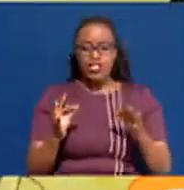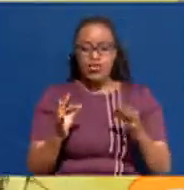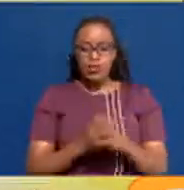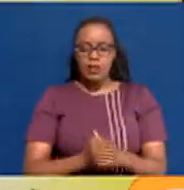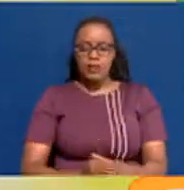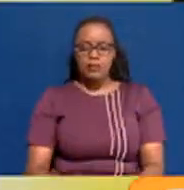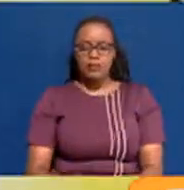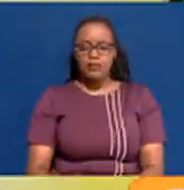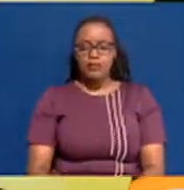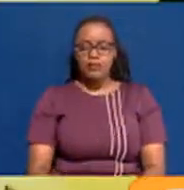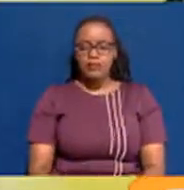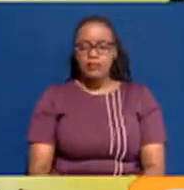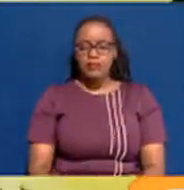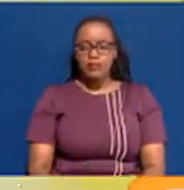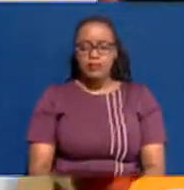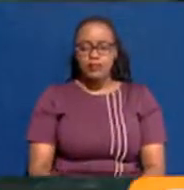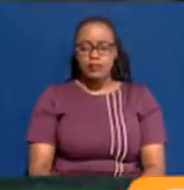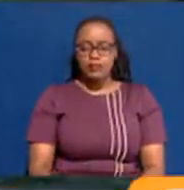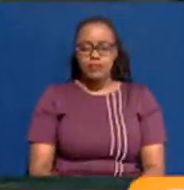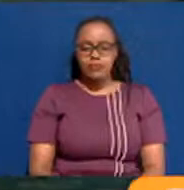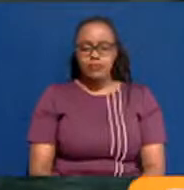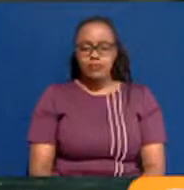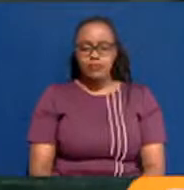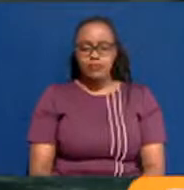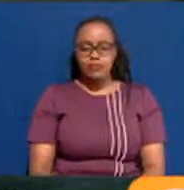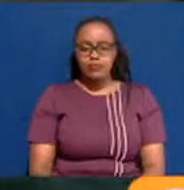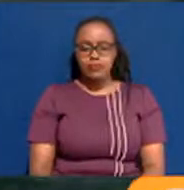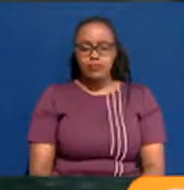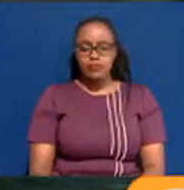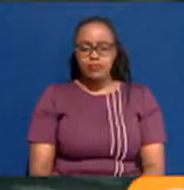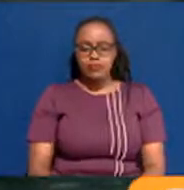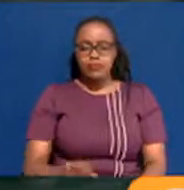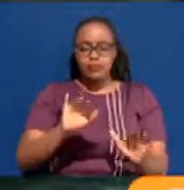Wanga, Citizen TV. Well, it's probably